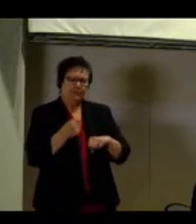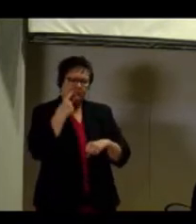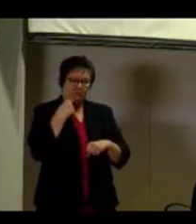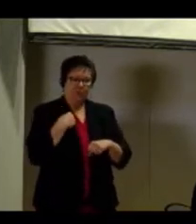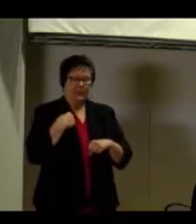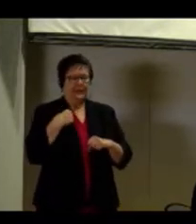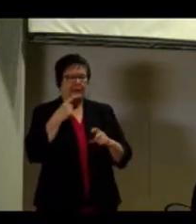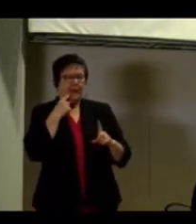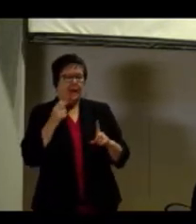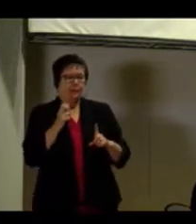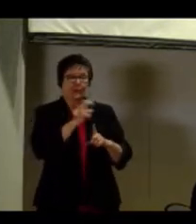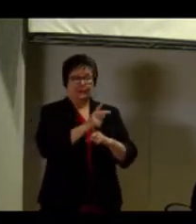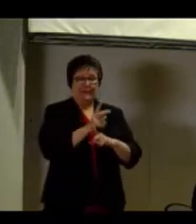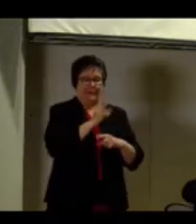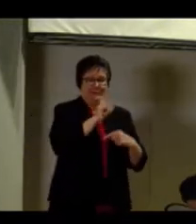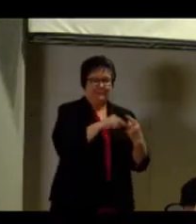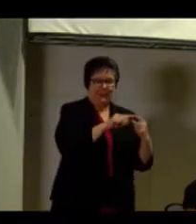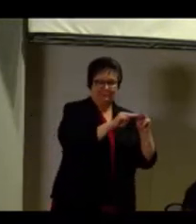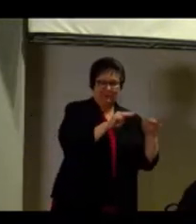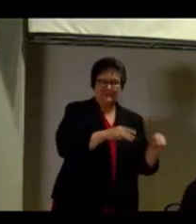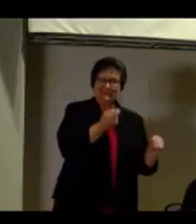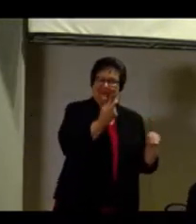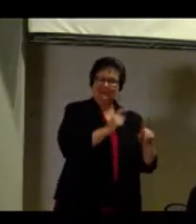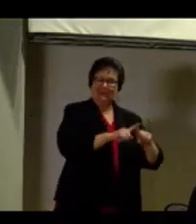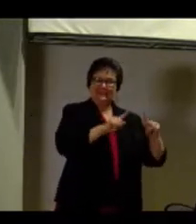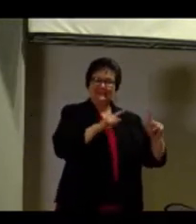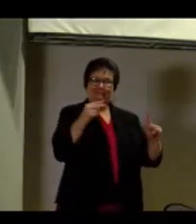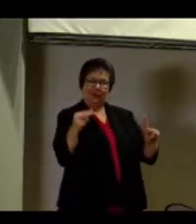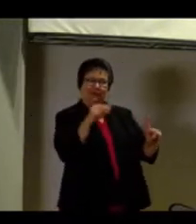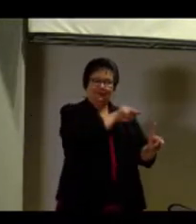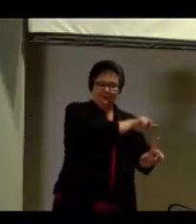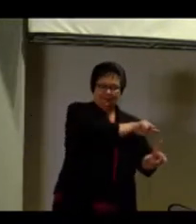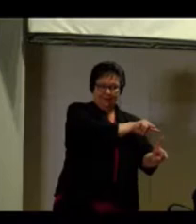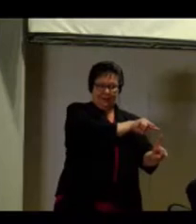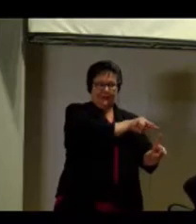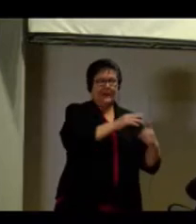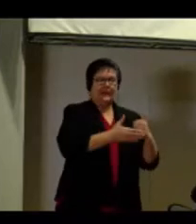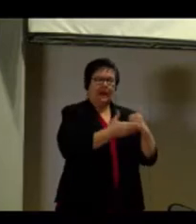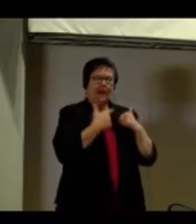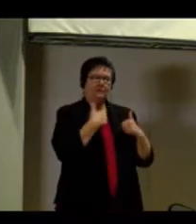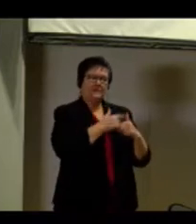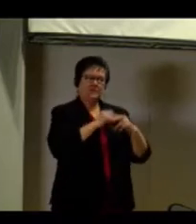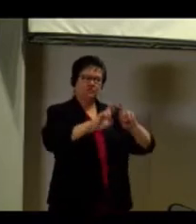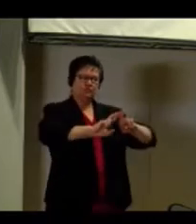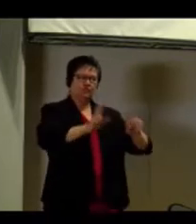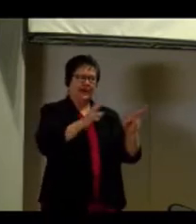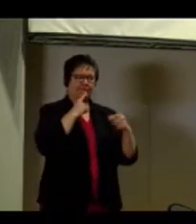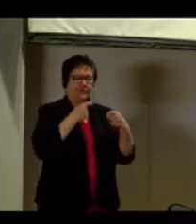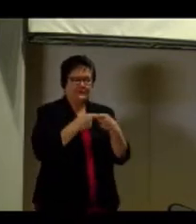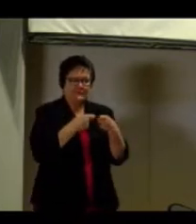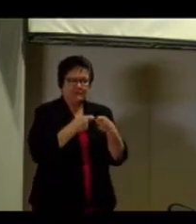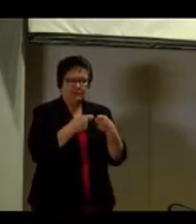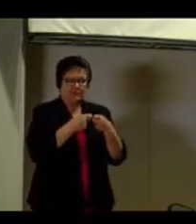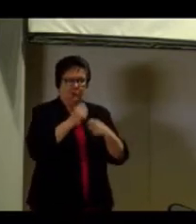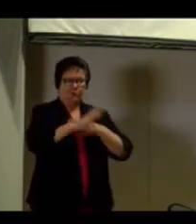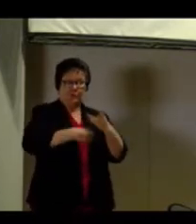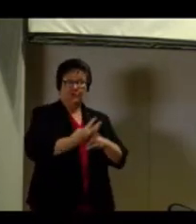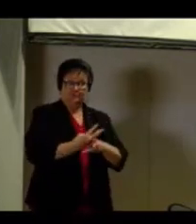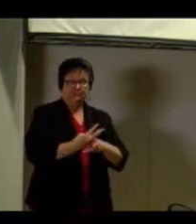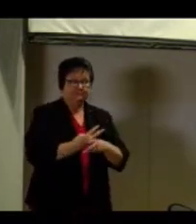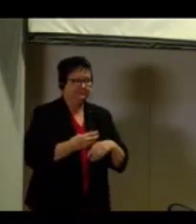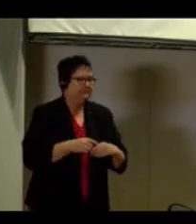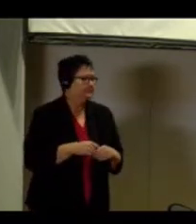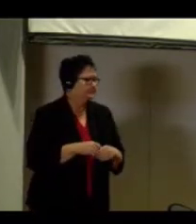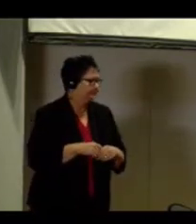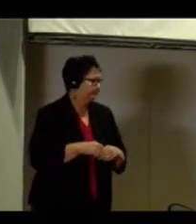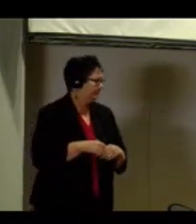bring that back into museums because it's a slightly different way of thinking that equips us well for the digital and for the digitized work that we need